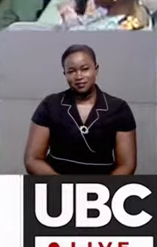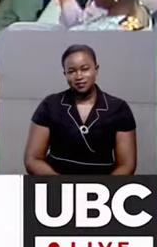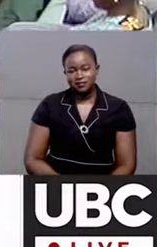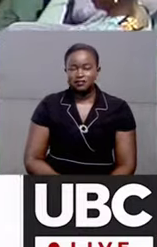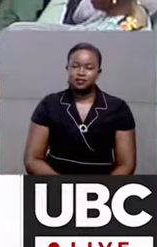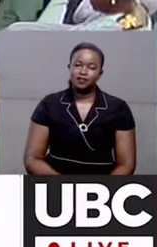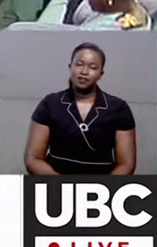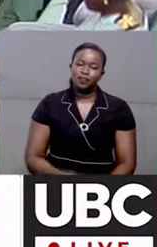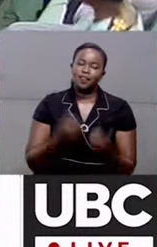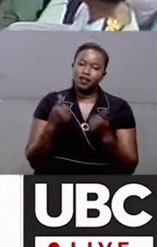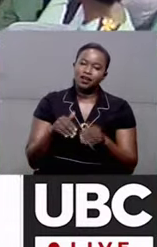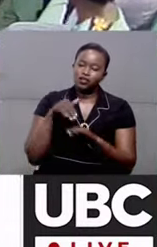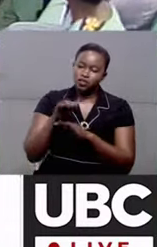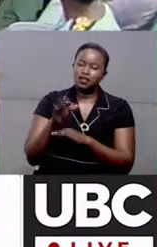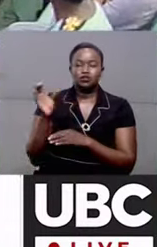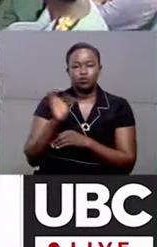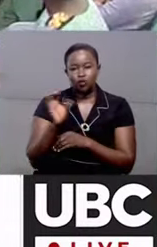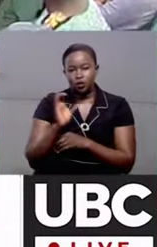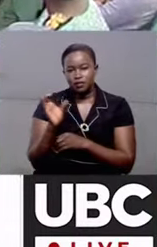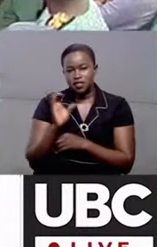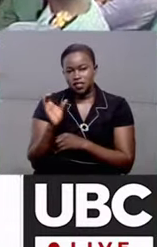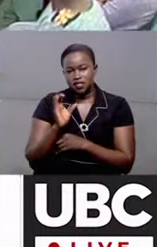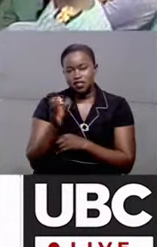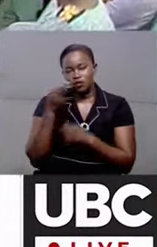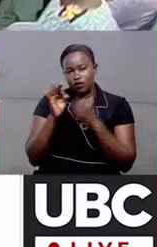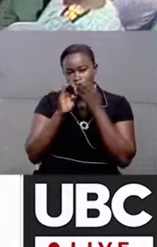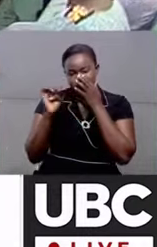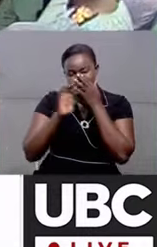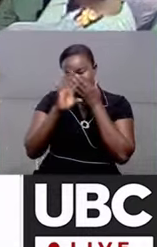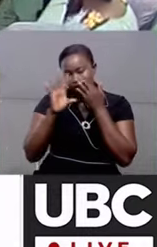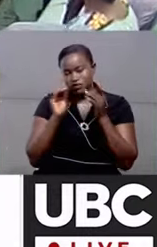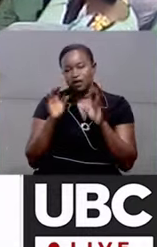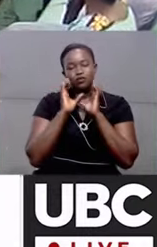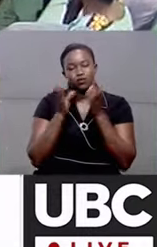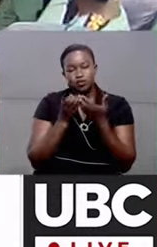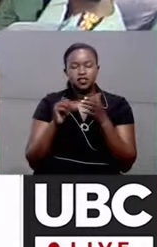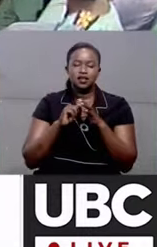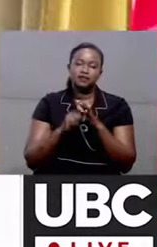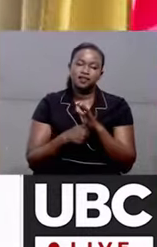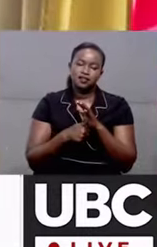This stands referred to the Committee of East African Community Affairs.